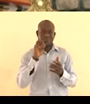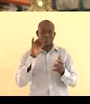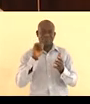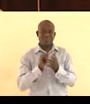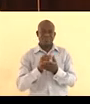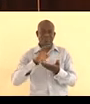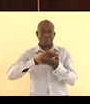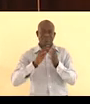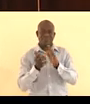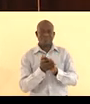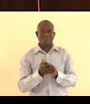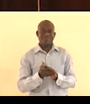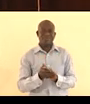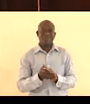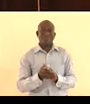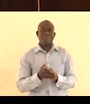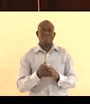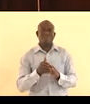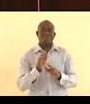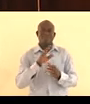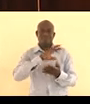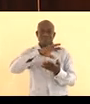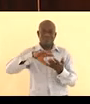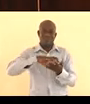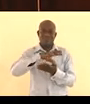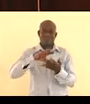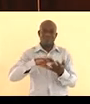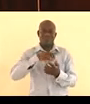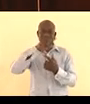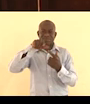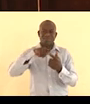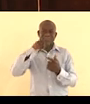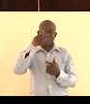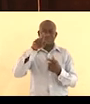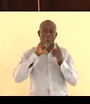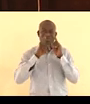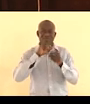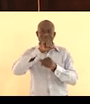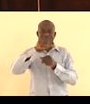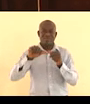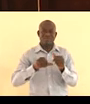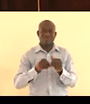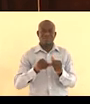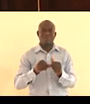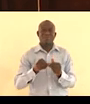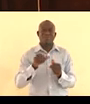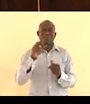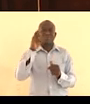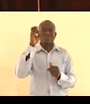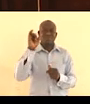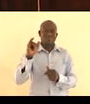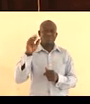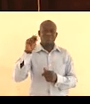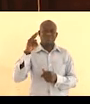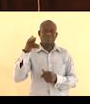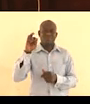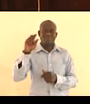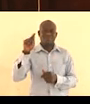the one that became very controversial when you talked about